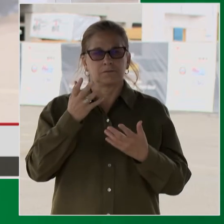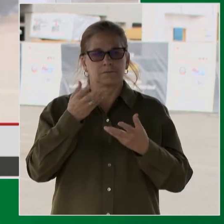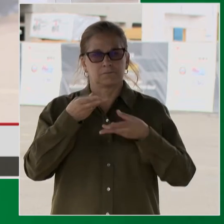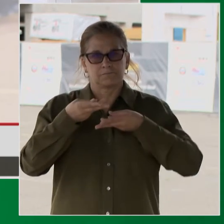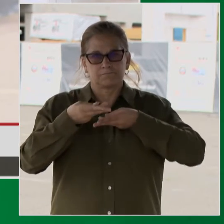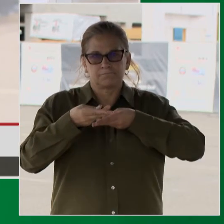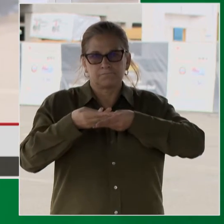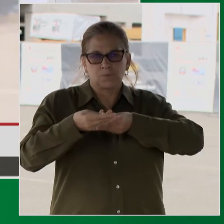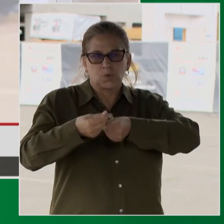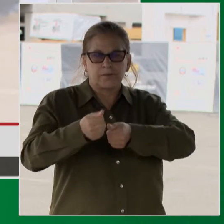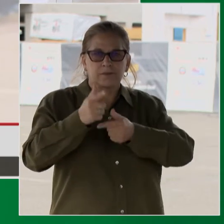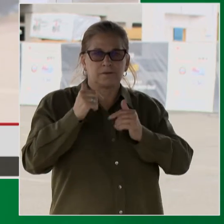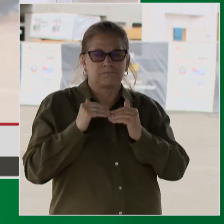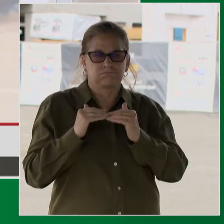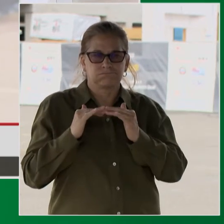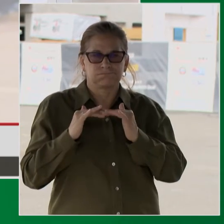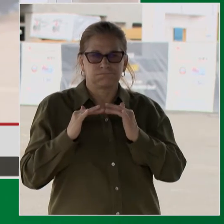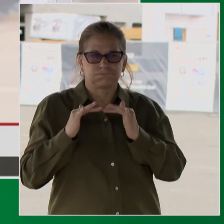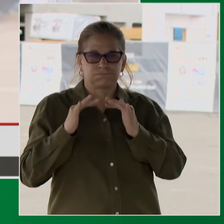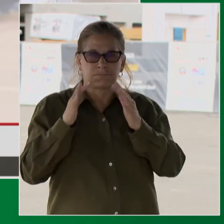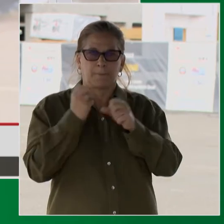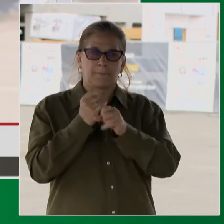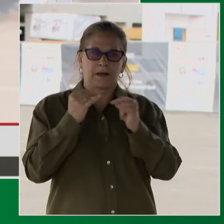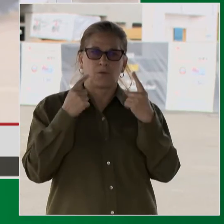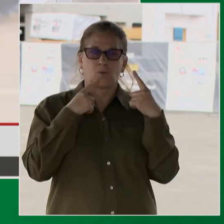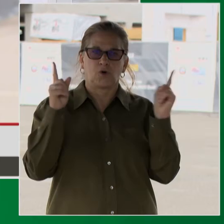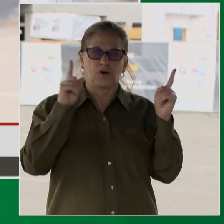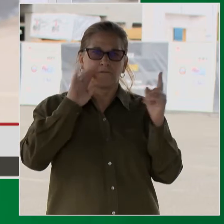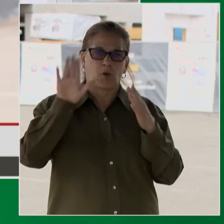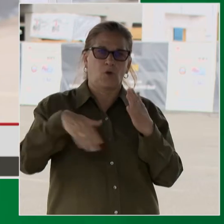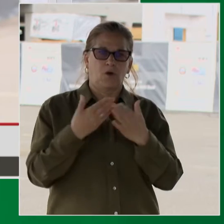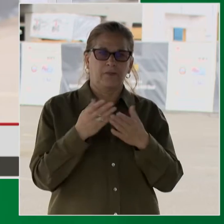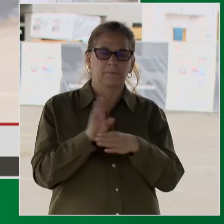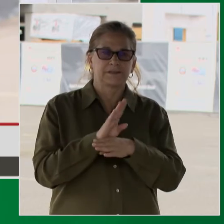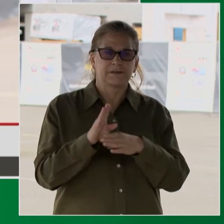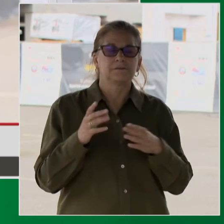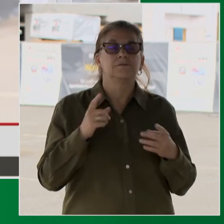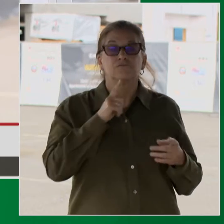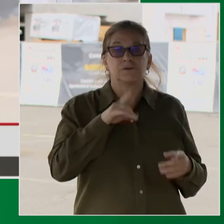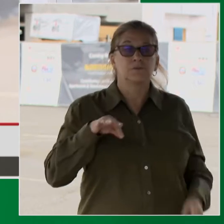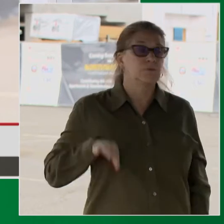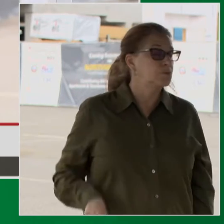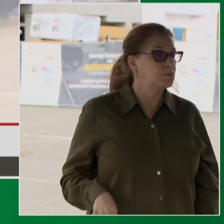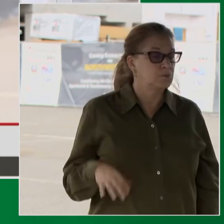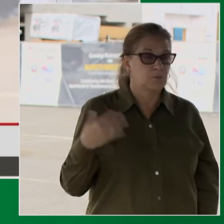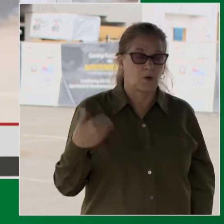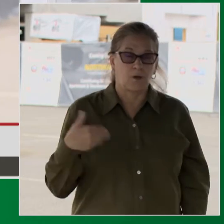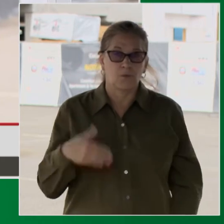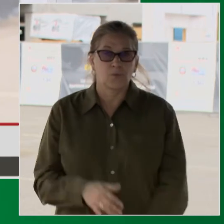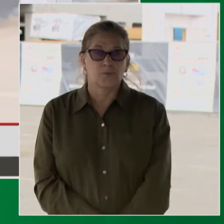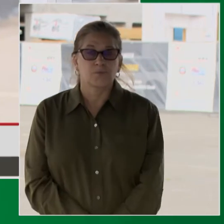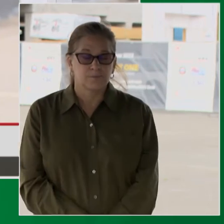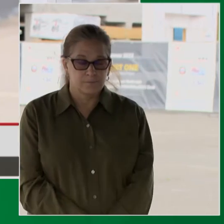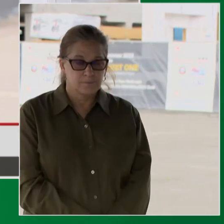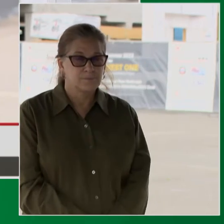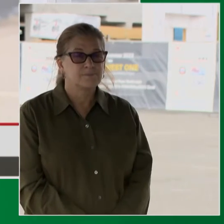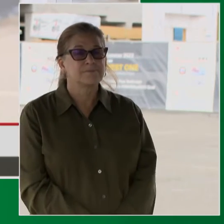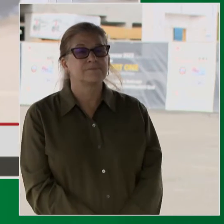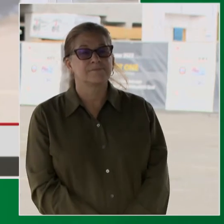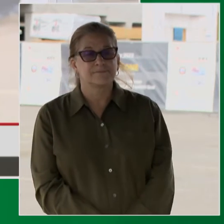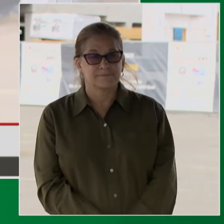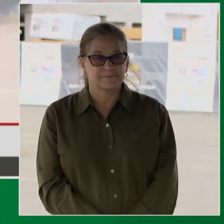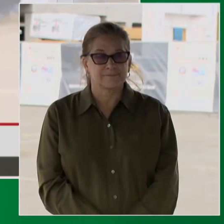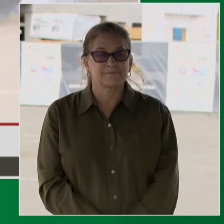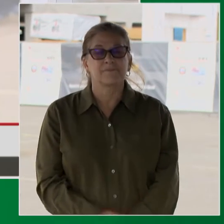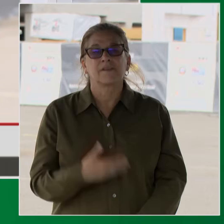to make things work more smoothly for the businesses, that is a huge win for small business. The expansion of the Shop the